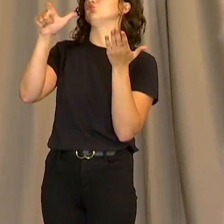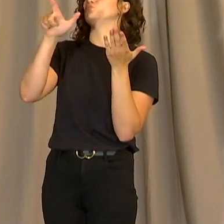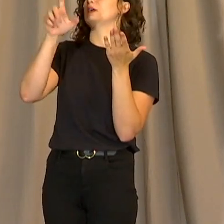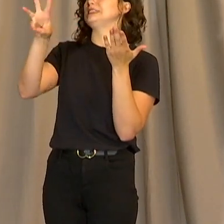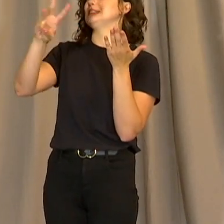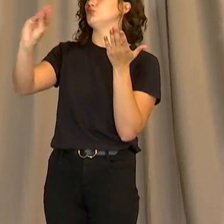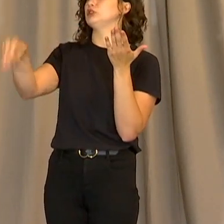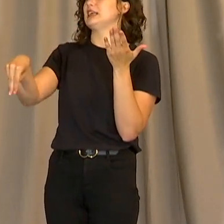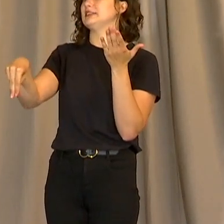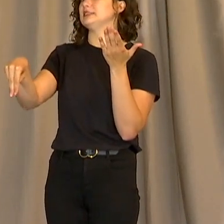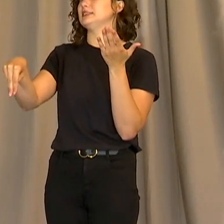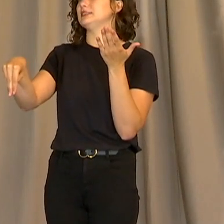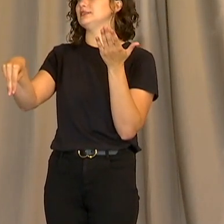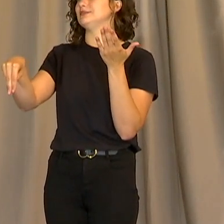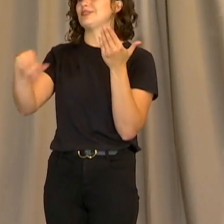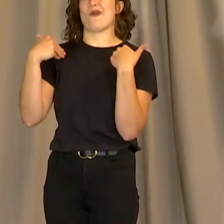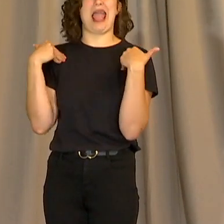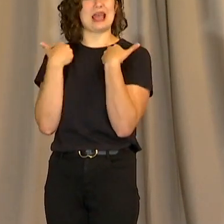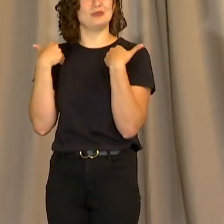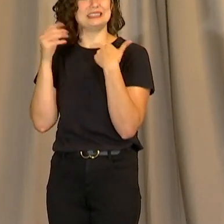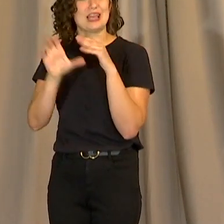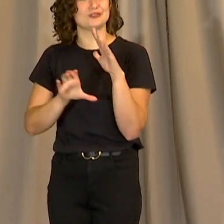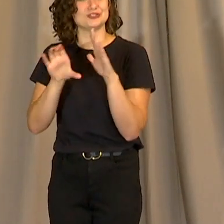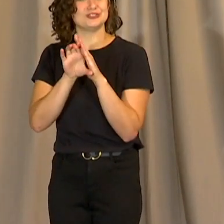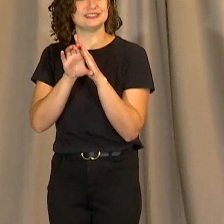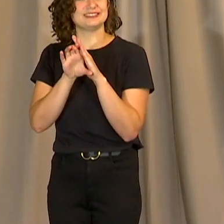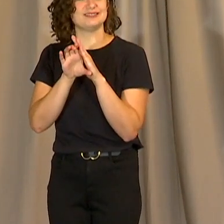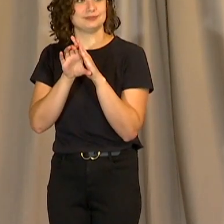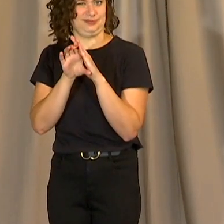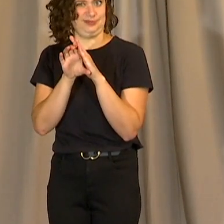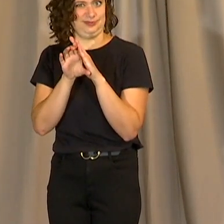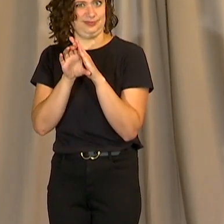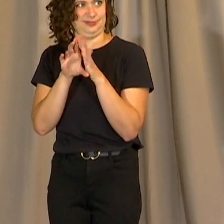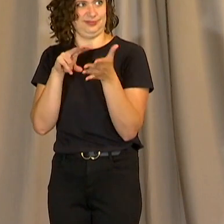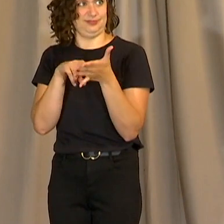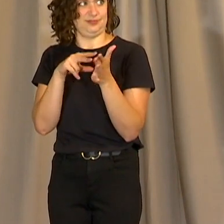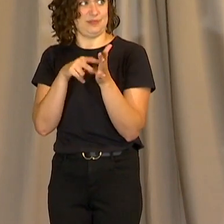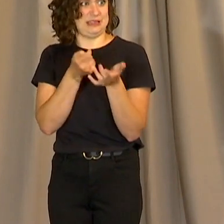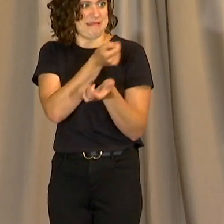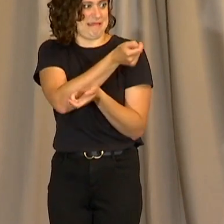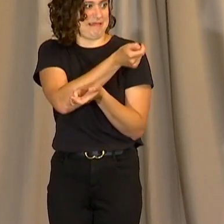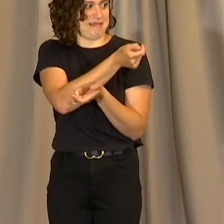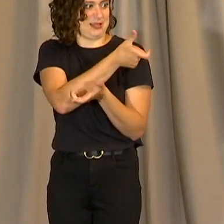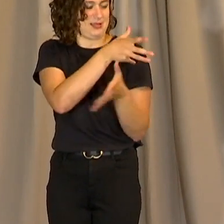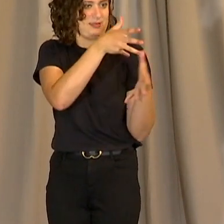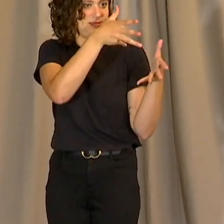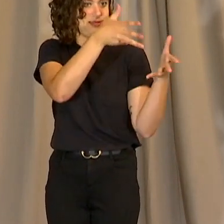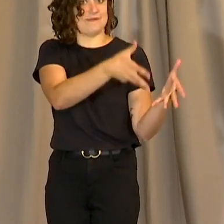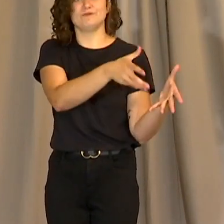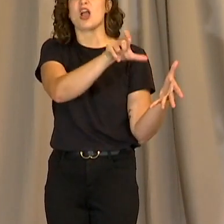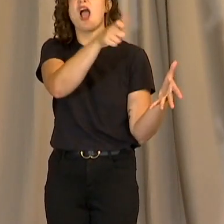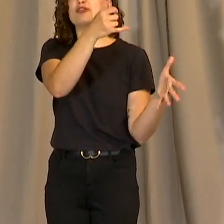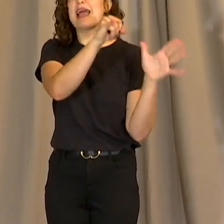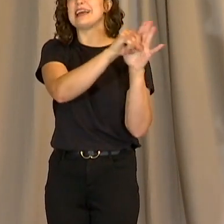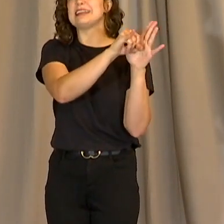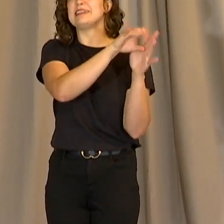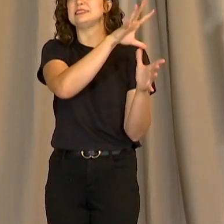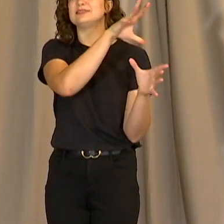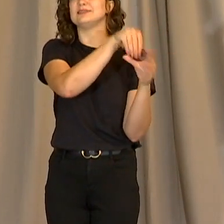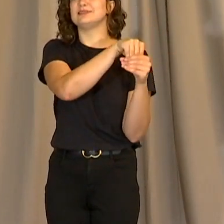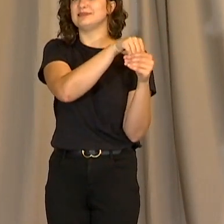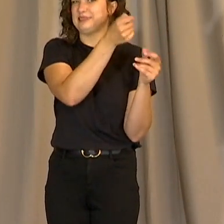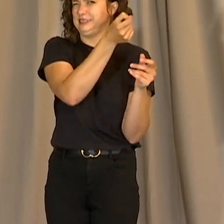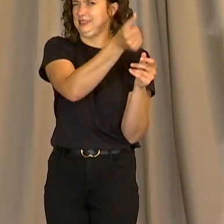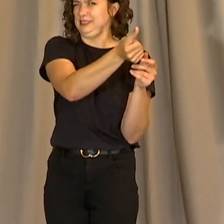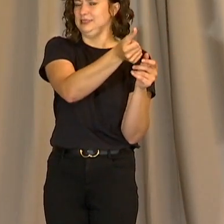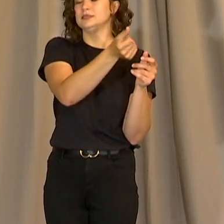are animal characters, right? So that doesn't leave a lot for other identities to be represented, but